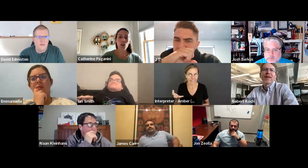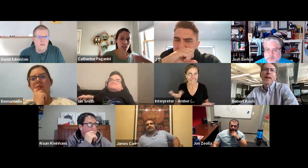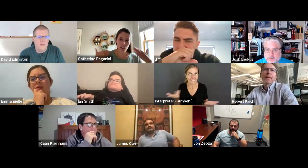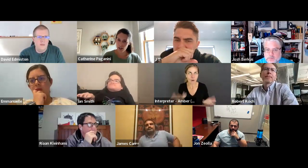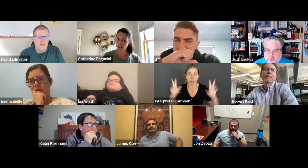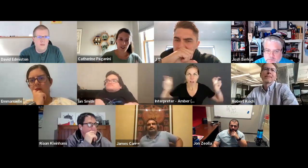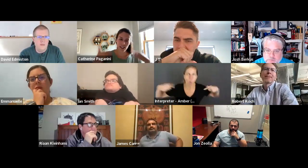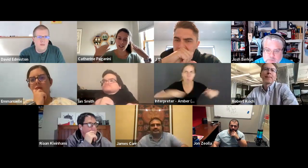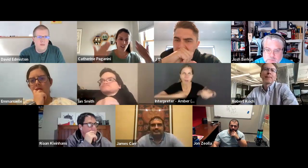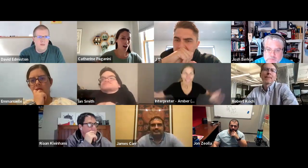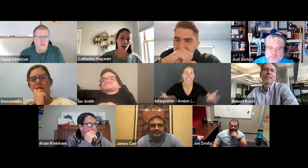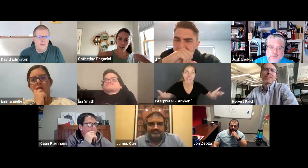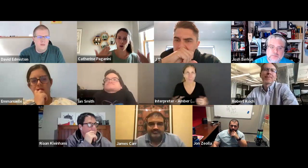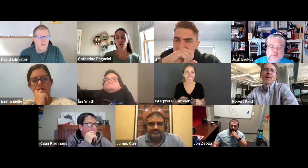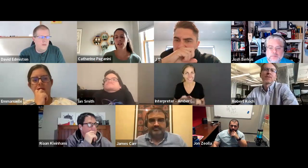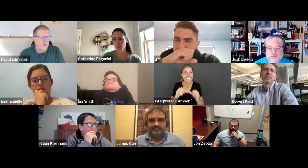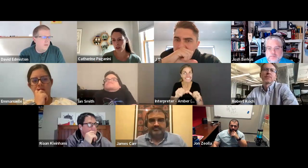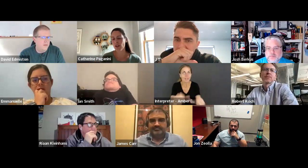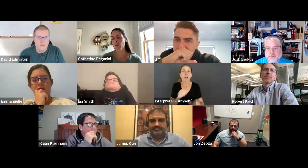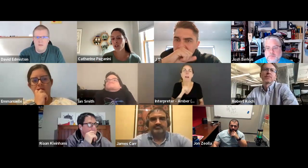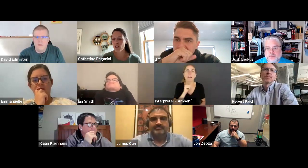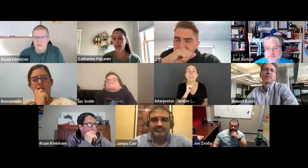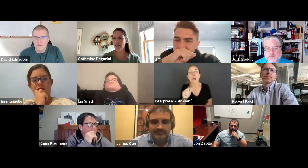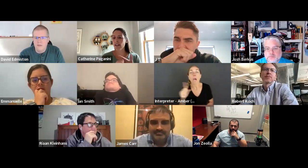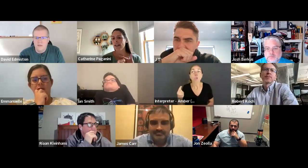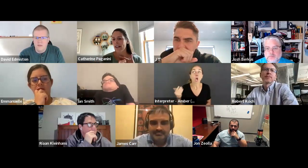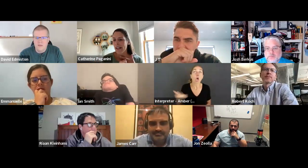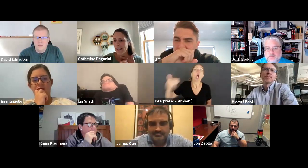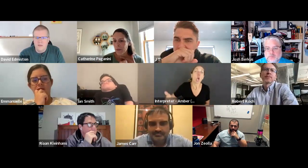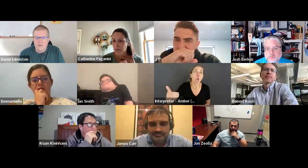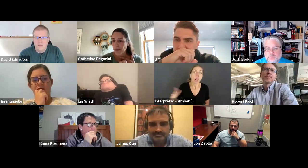is continuously. It's not ongoing. We need to make sure that we do that.